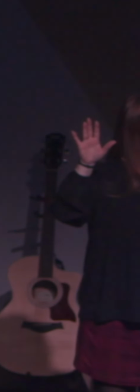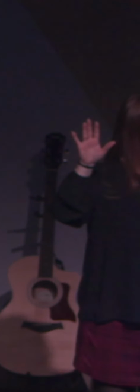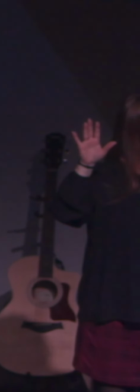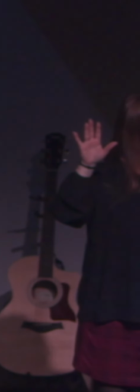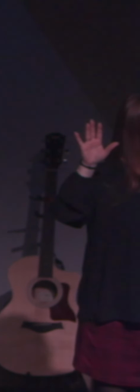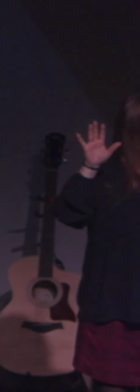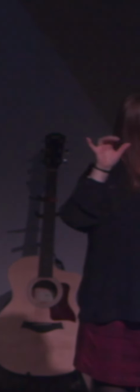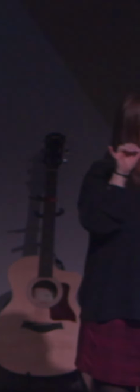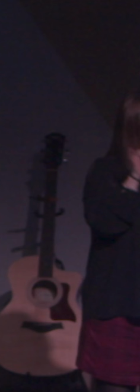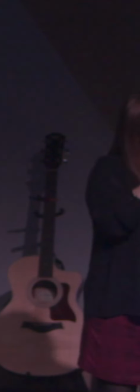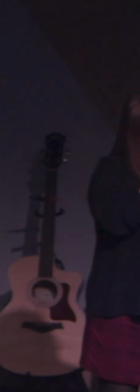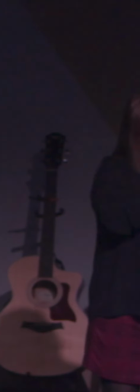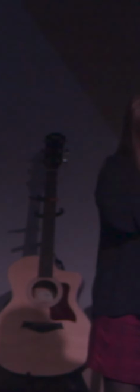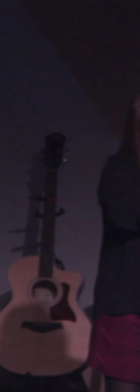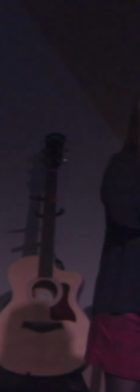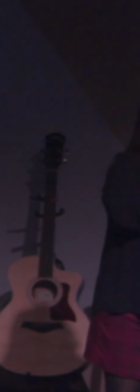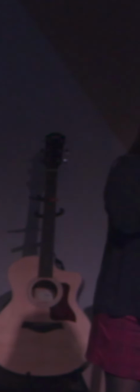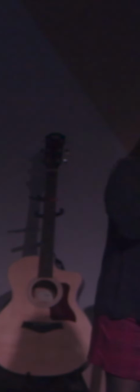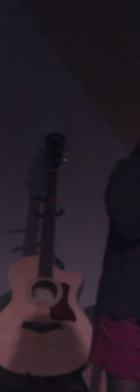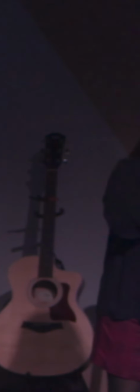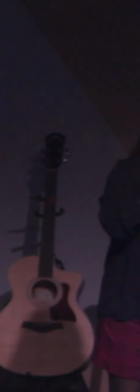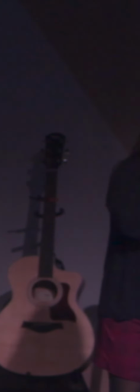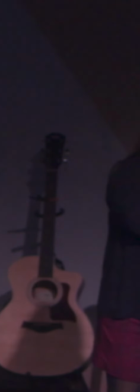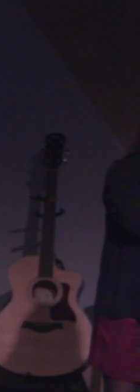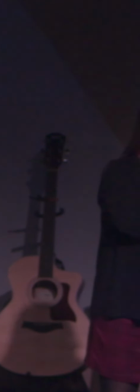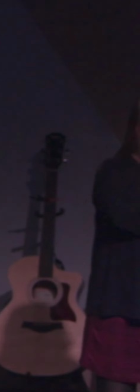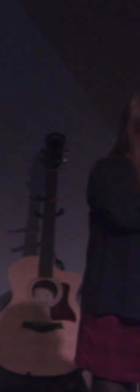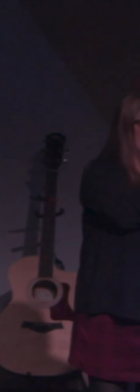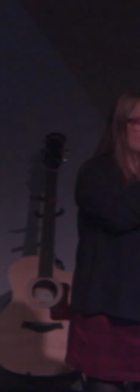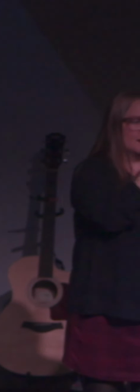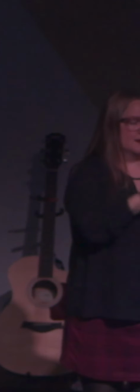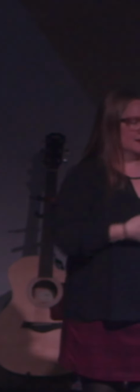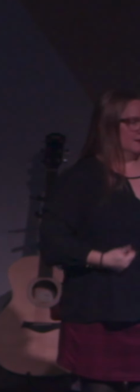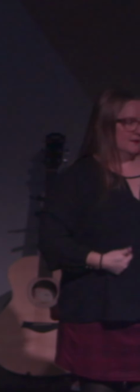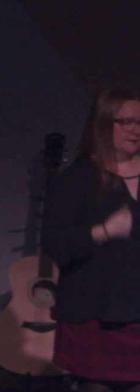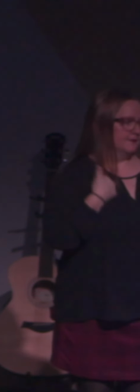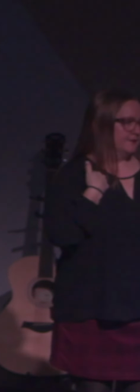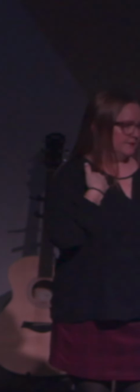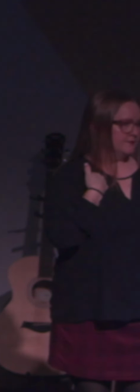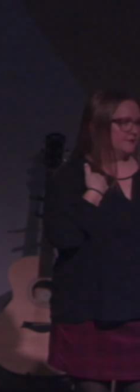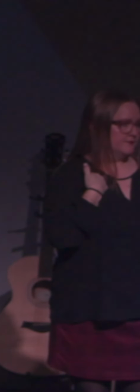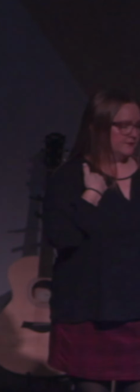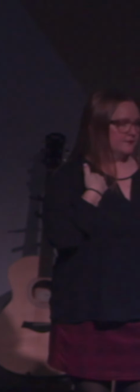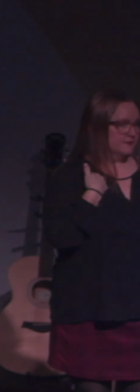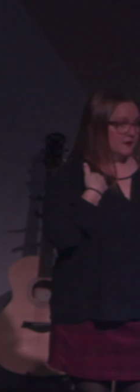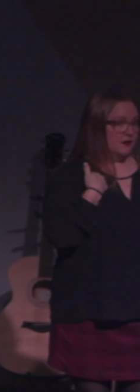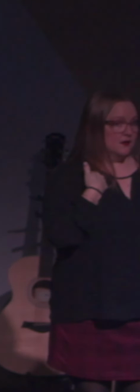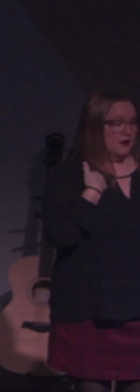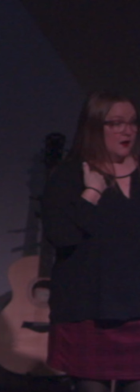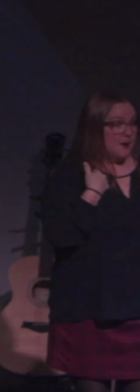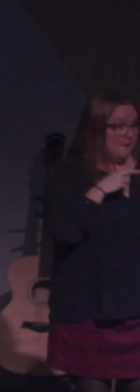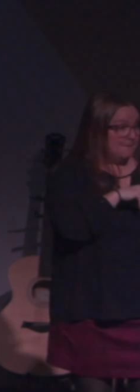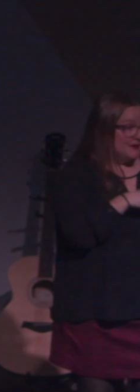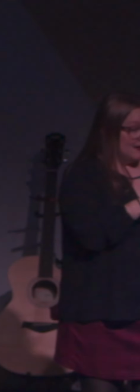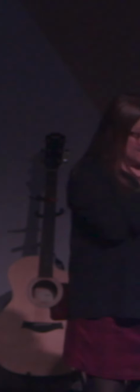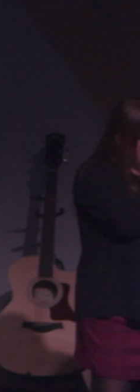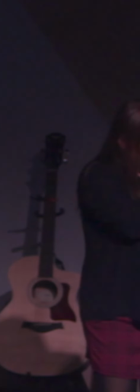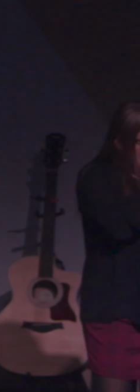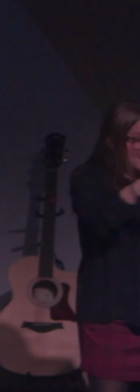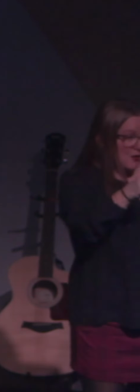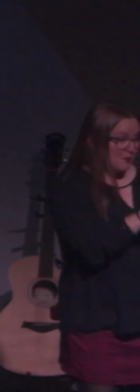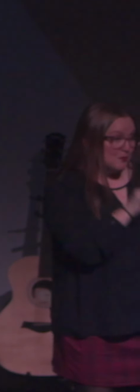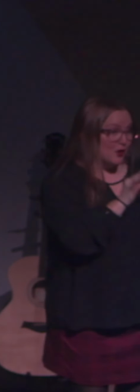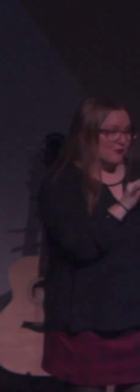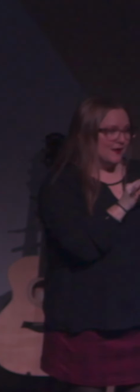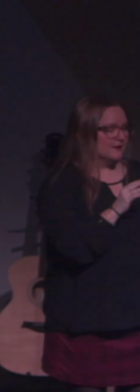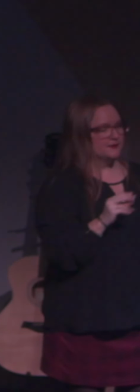And that was the beginning of complete change in my life. And not, my life has not been perfect. There's been ups and downs.